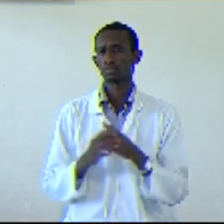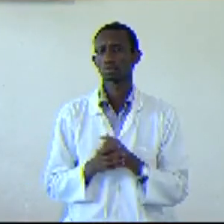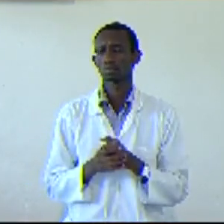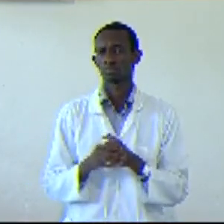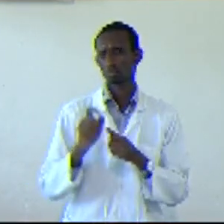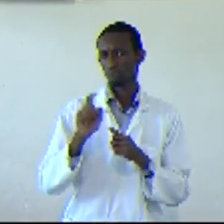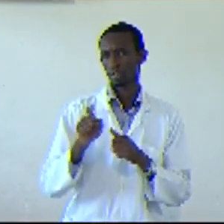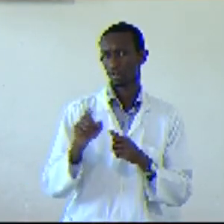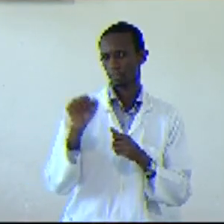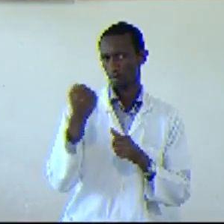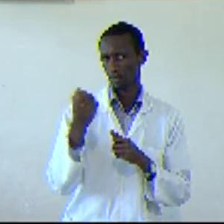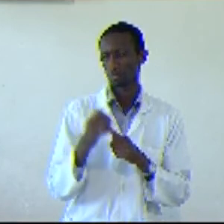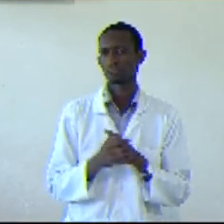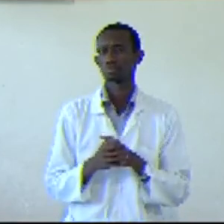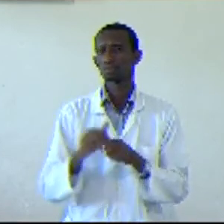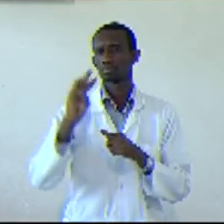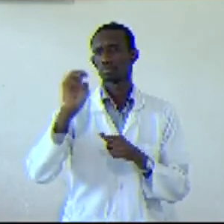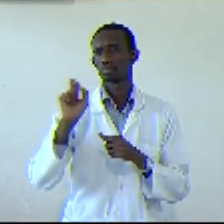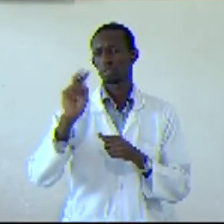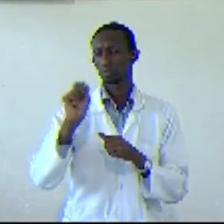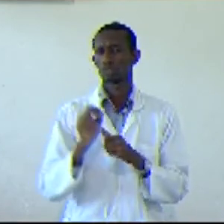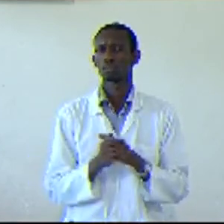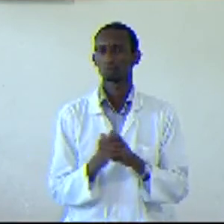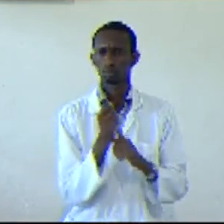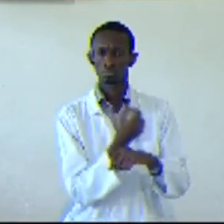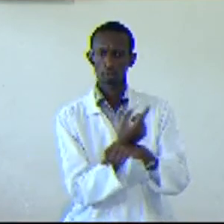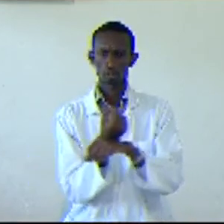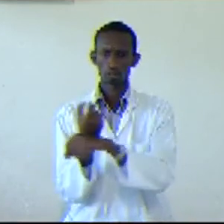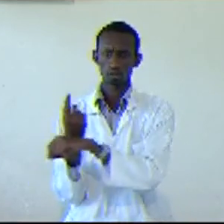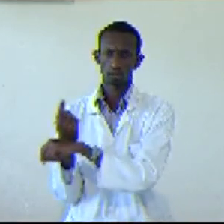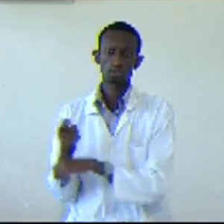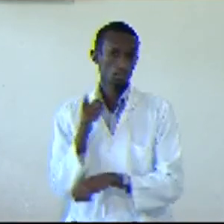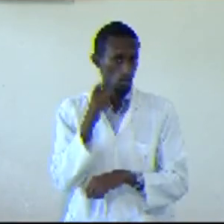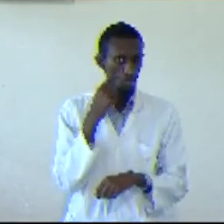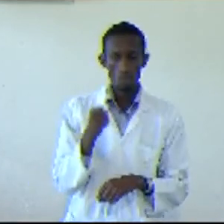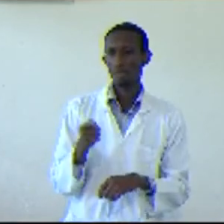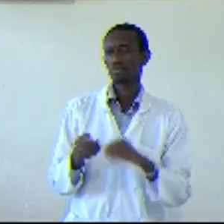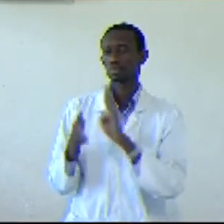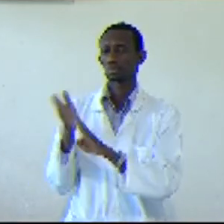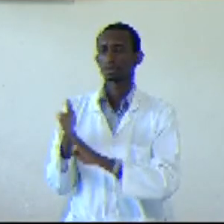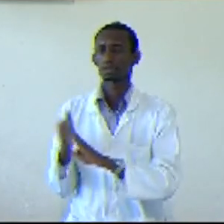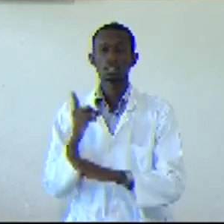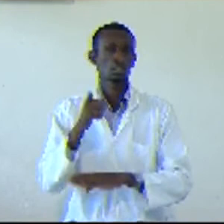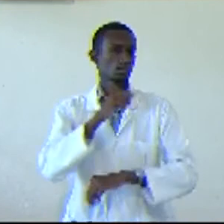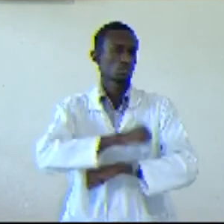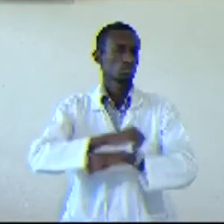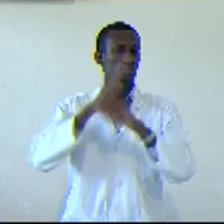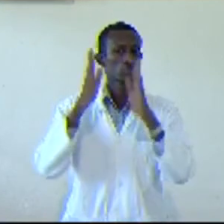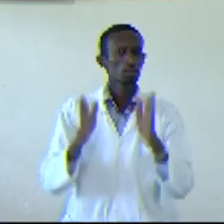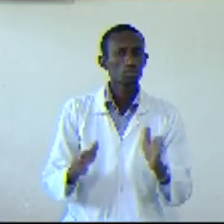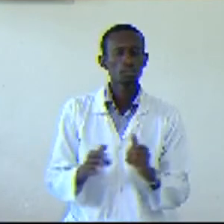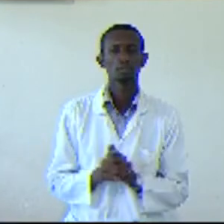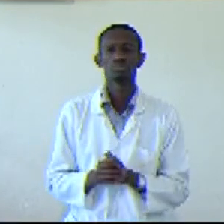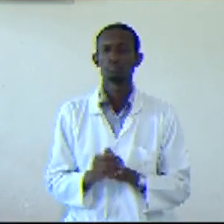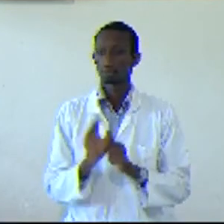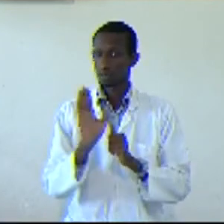27.5 meter per second. This is what we find as the speed. Then students, let's have